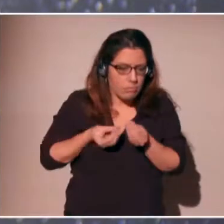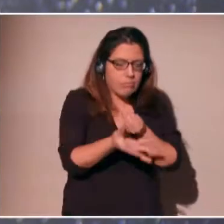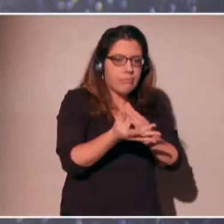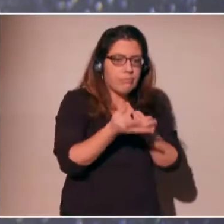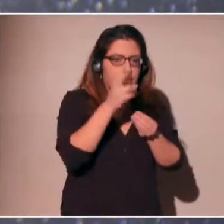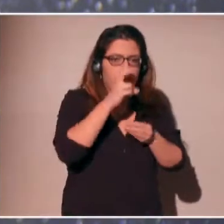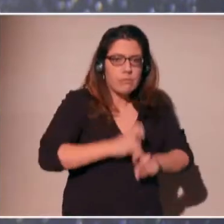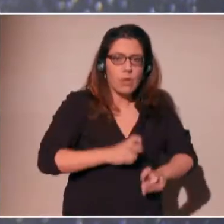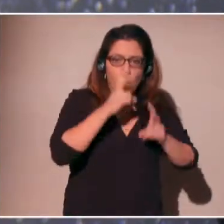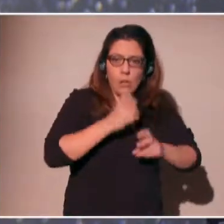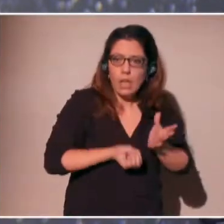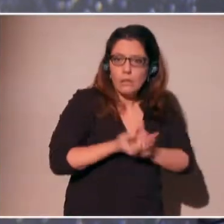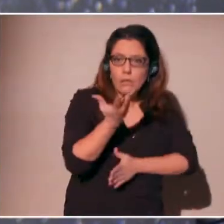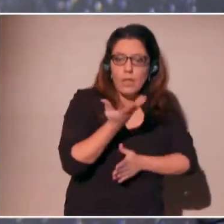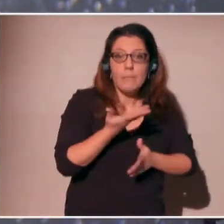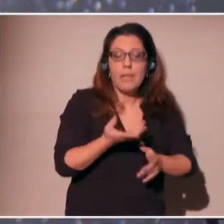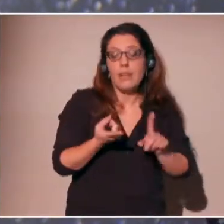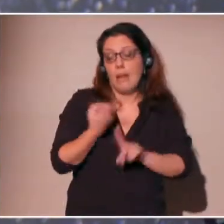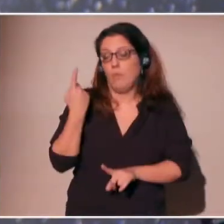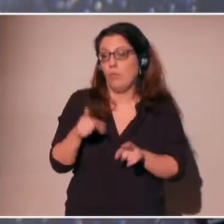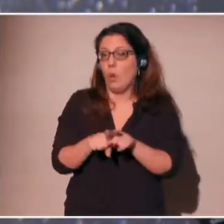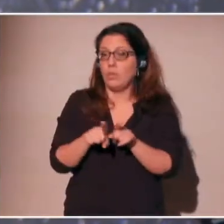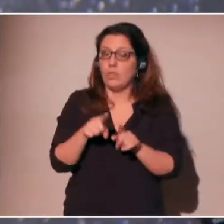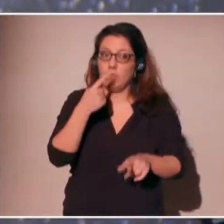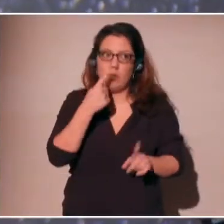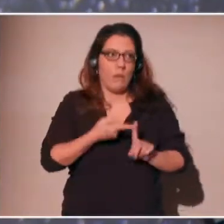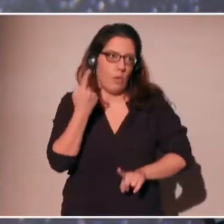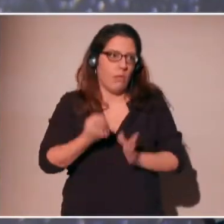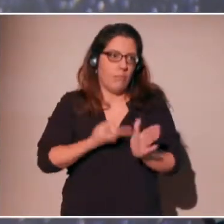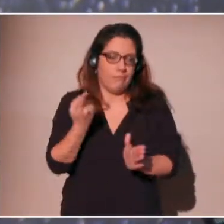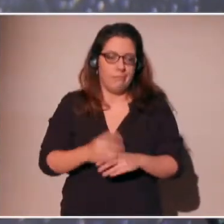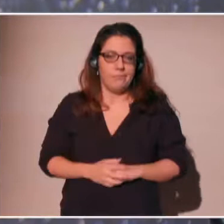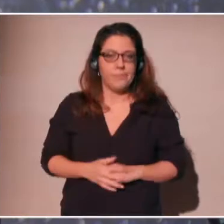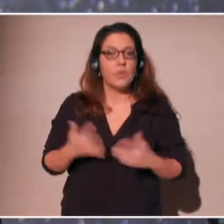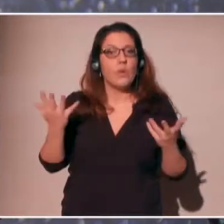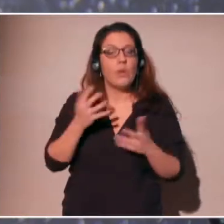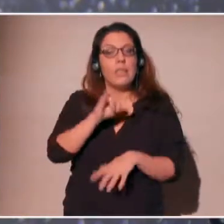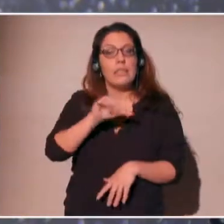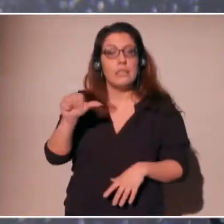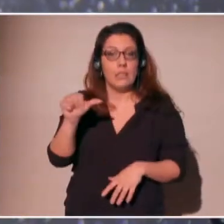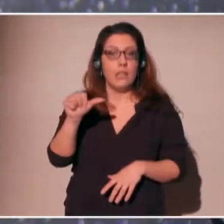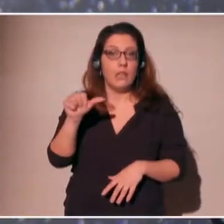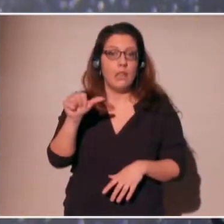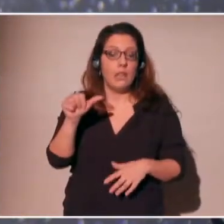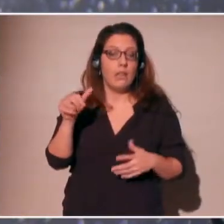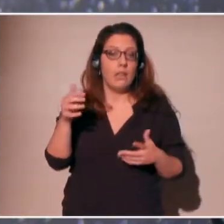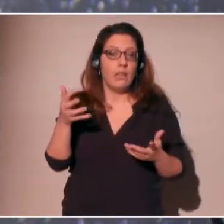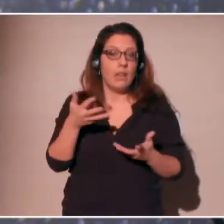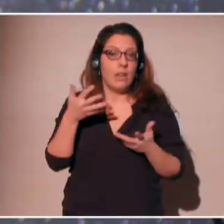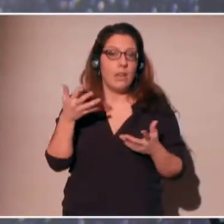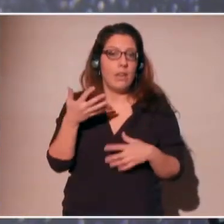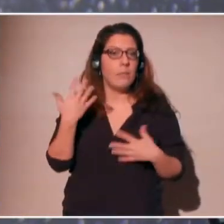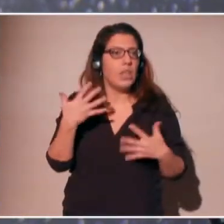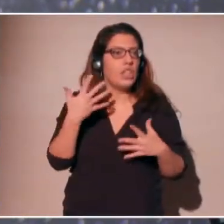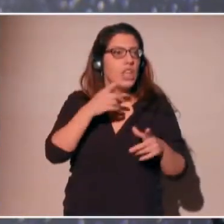approaches developed before the theory actually comes out and is developed. And artificial